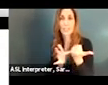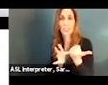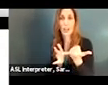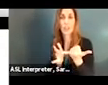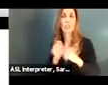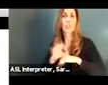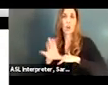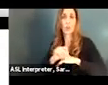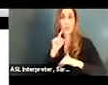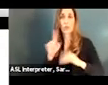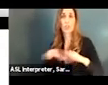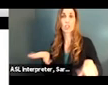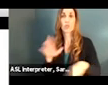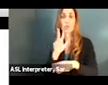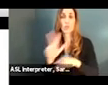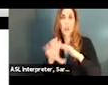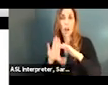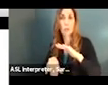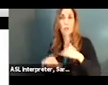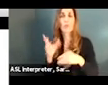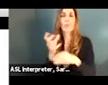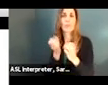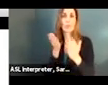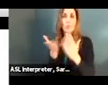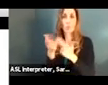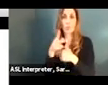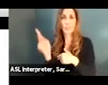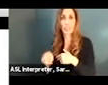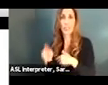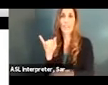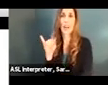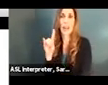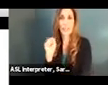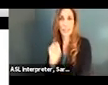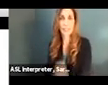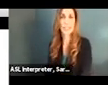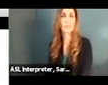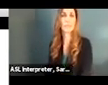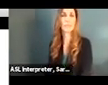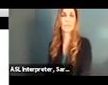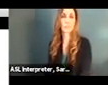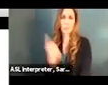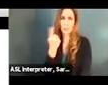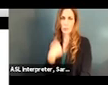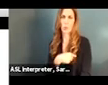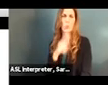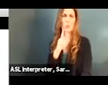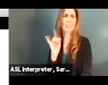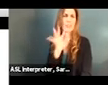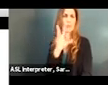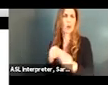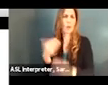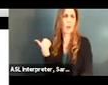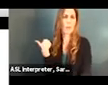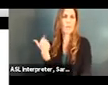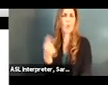for children under 3 who receive their services through Philadelphia IDS. So this was something I think we touched on a little bit earlier,